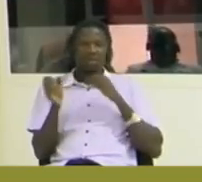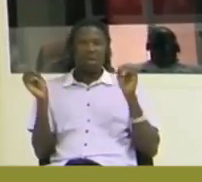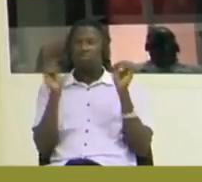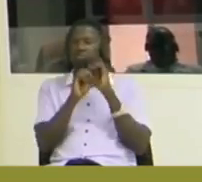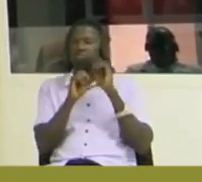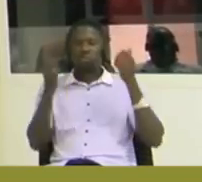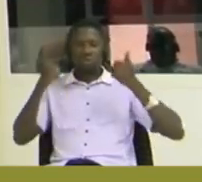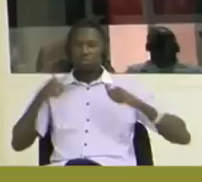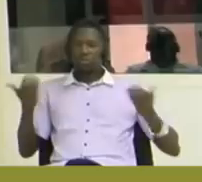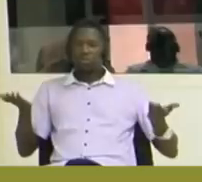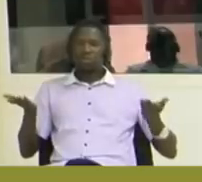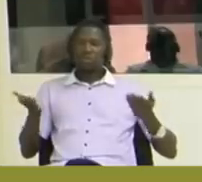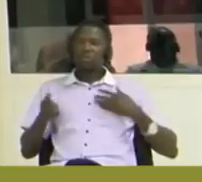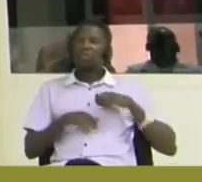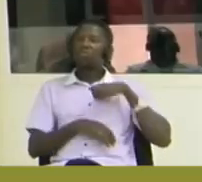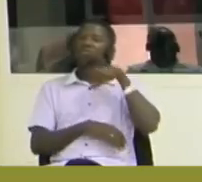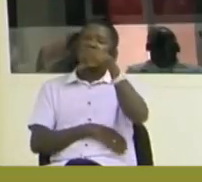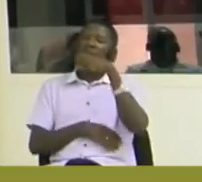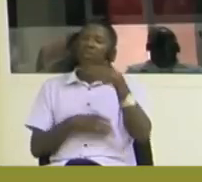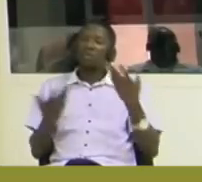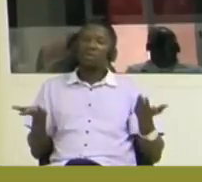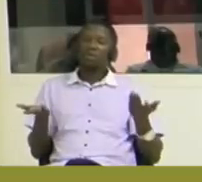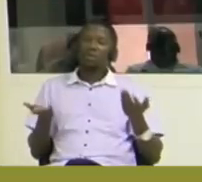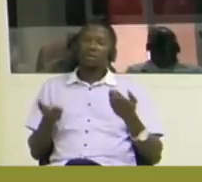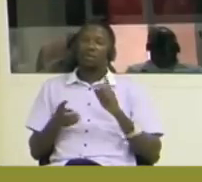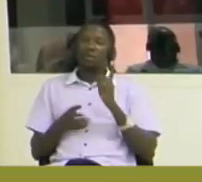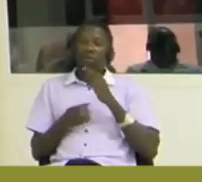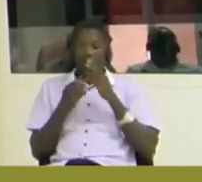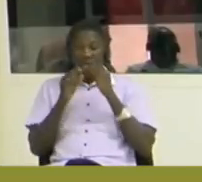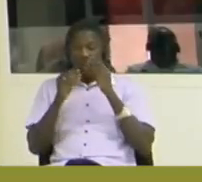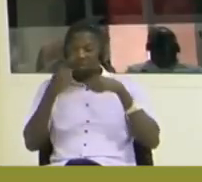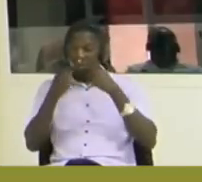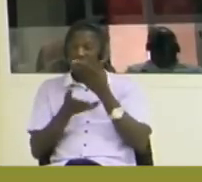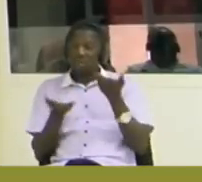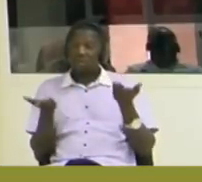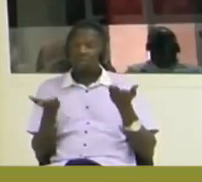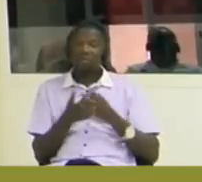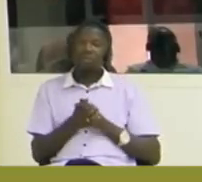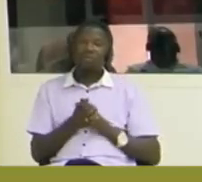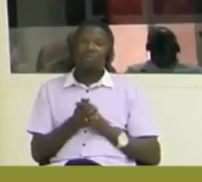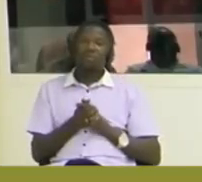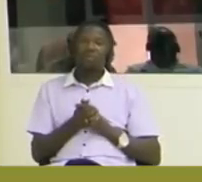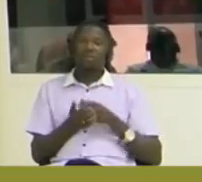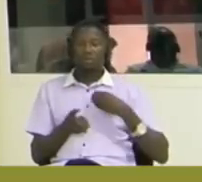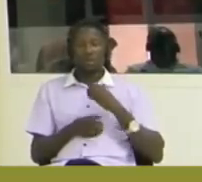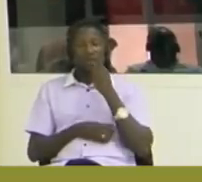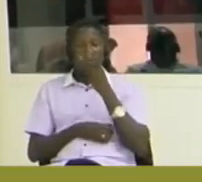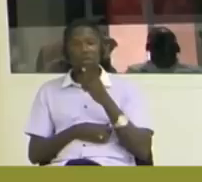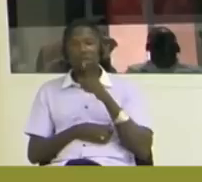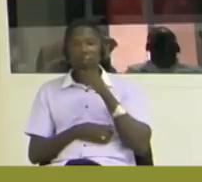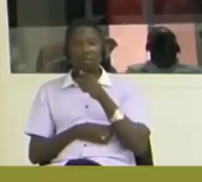were hoodwinked. What do you say to that? I say that is not correct.